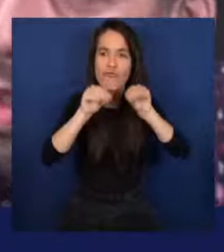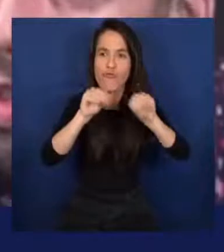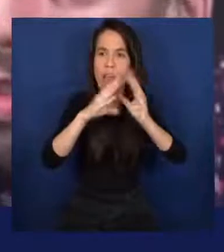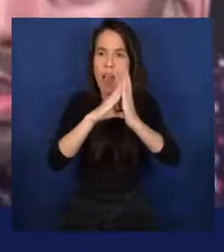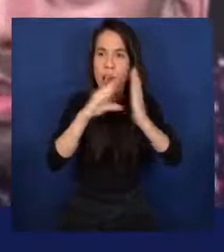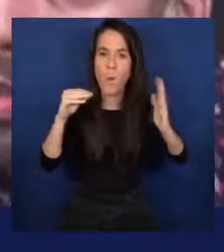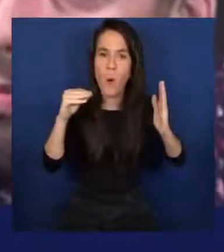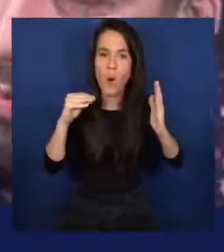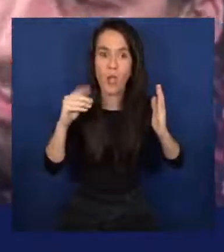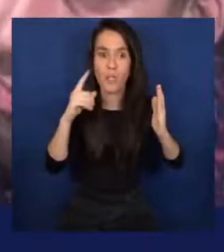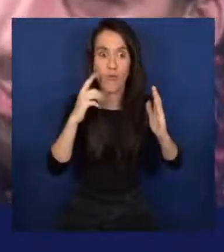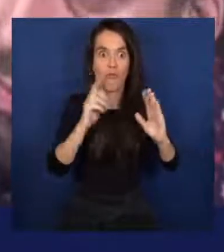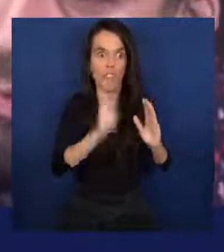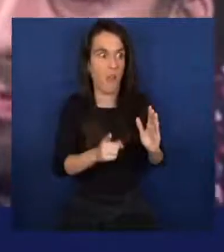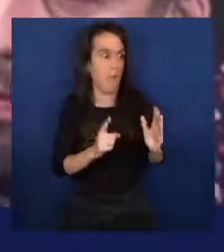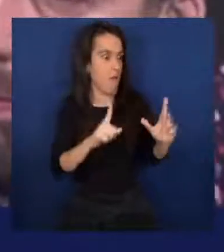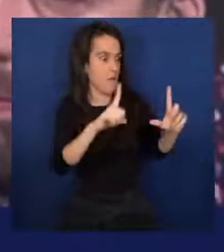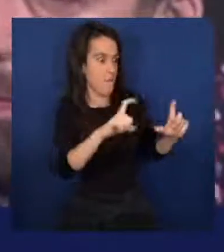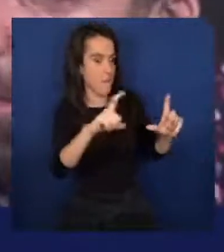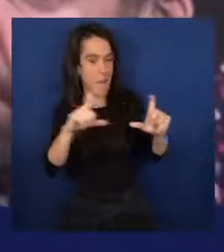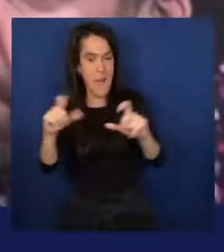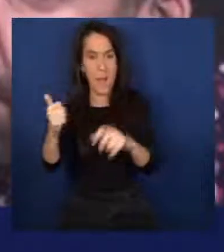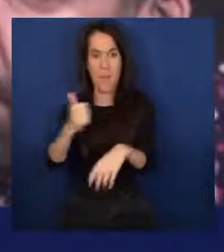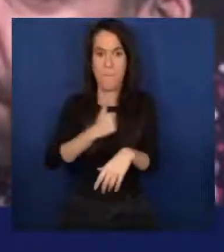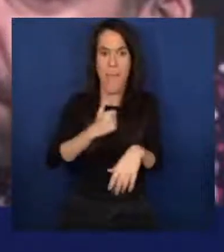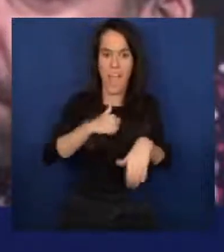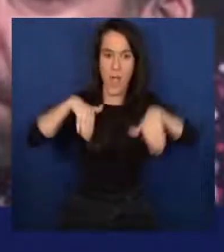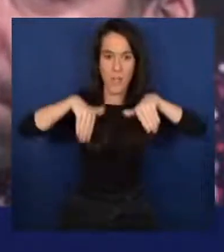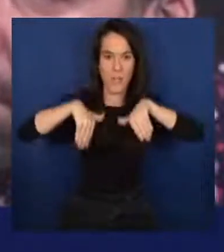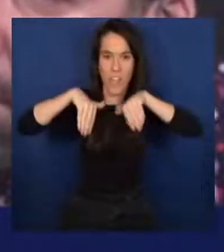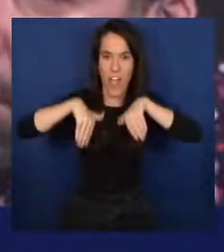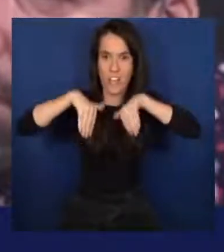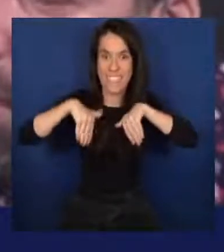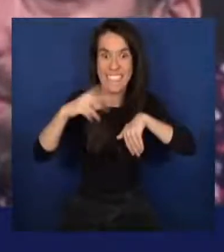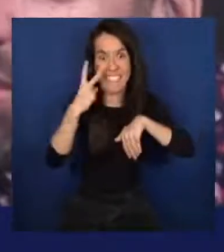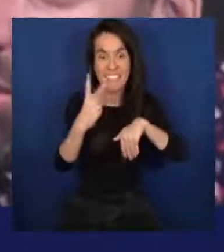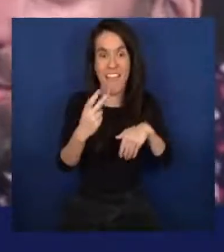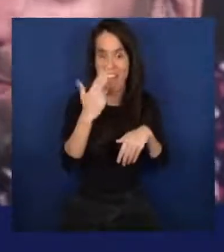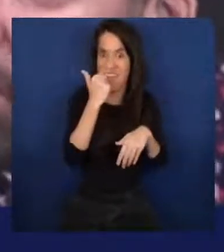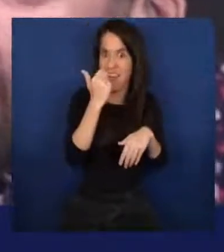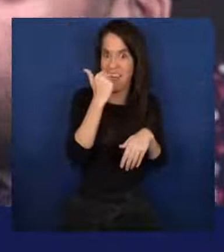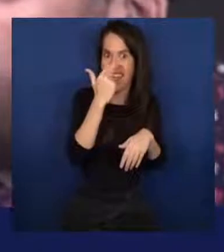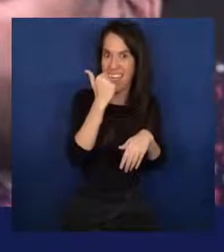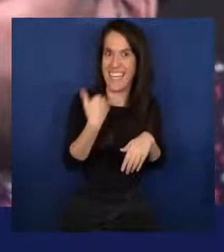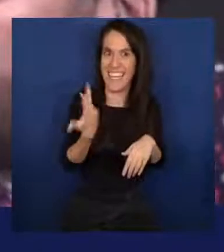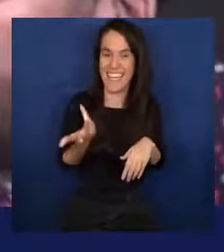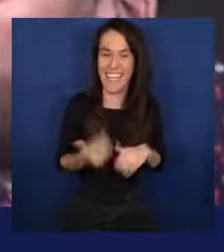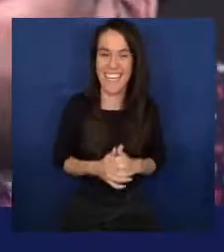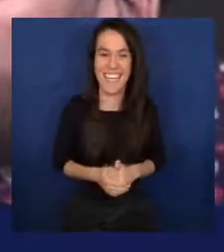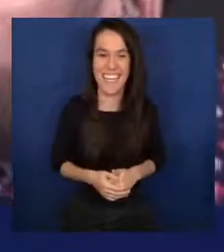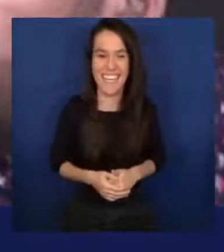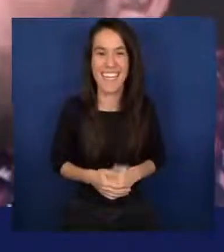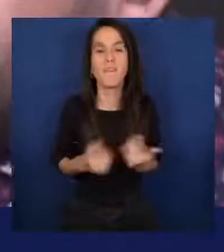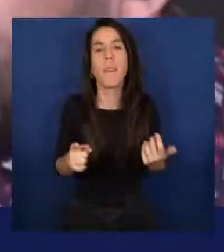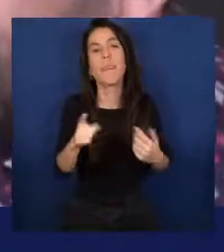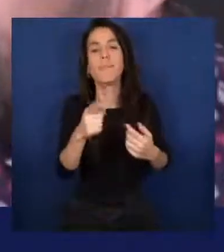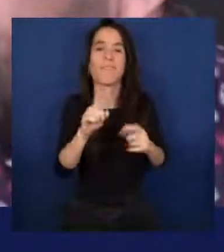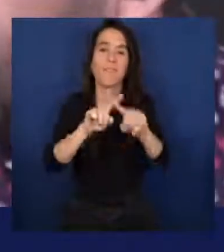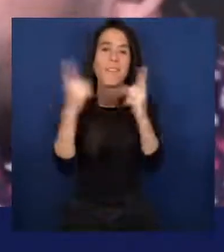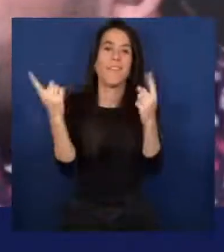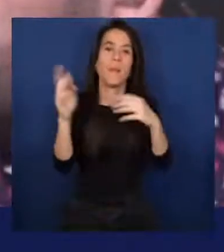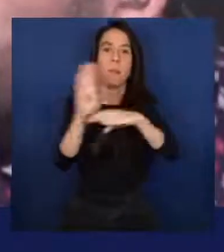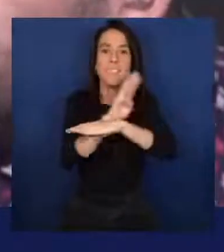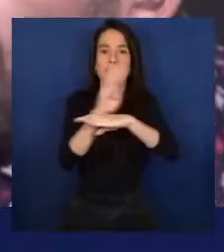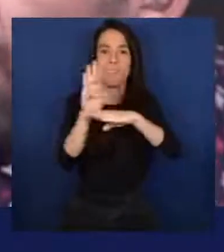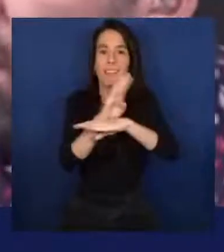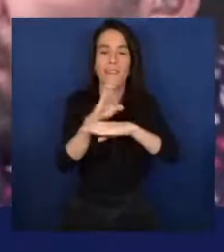life pictures and using it on my own dogs. And that was pretty fun. Well, that's but fun. I know there's also a business case. I can't tell